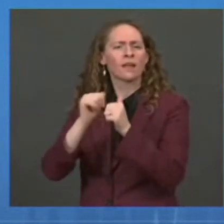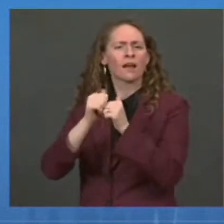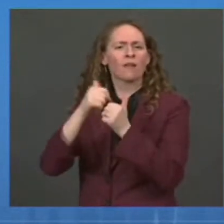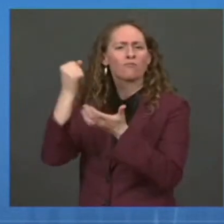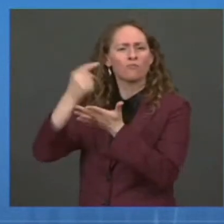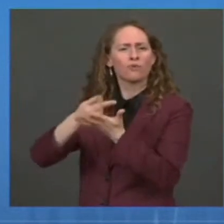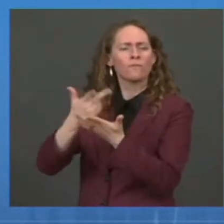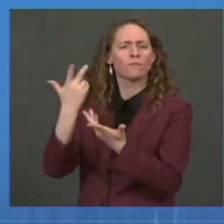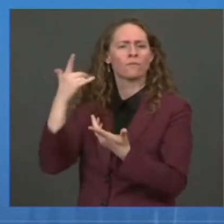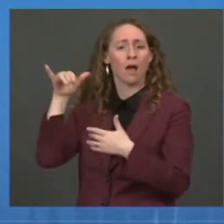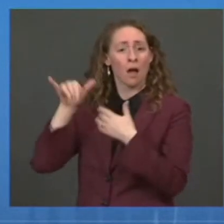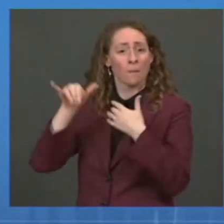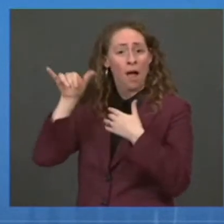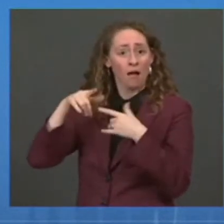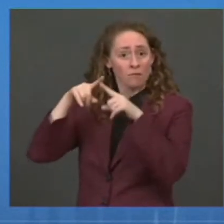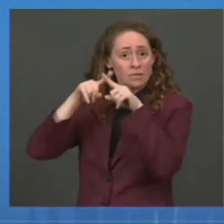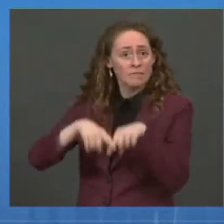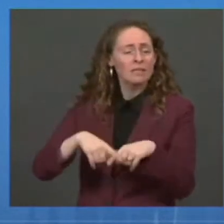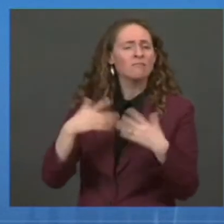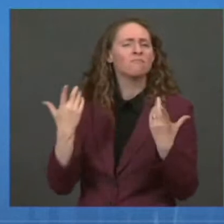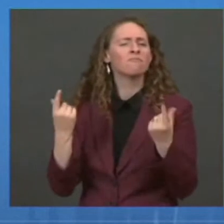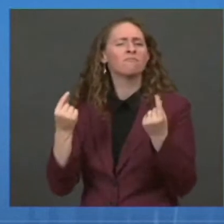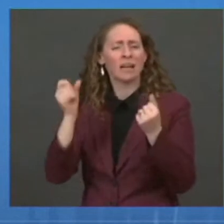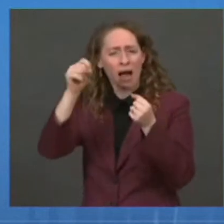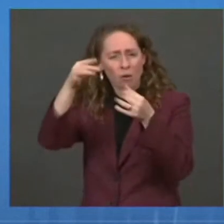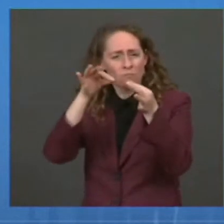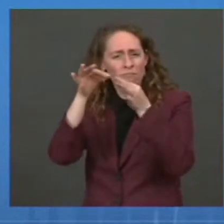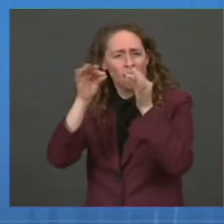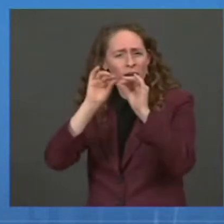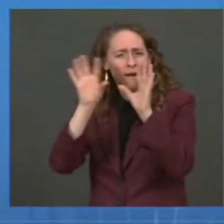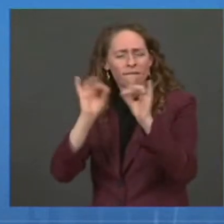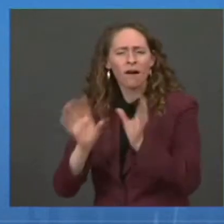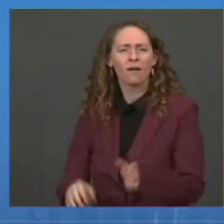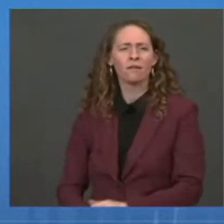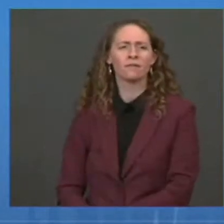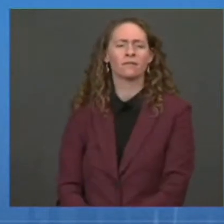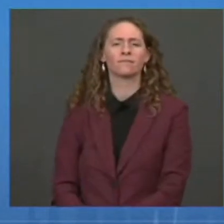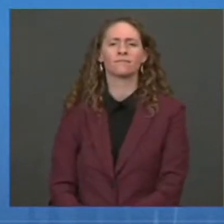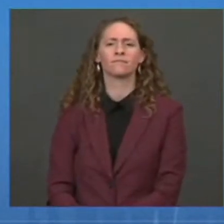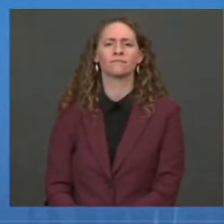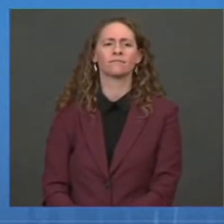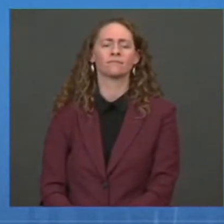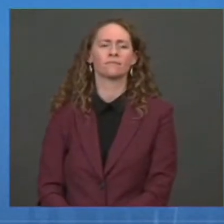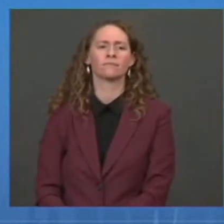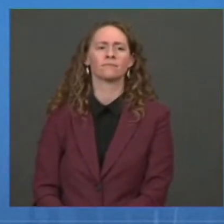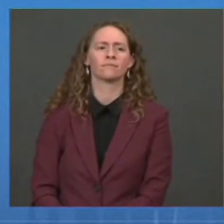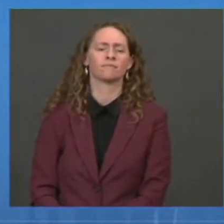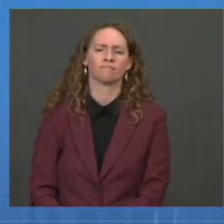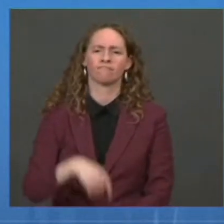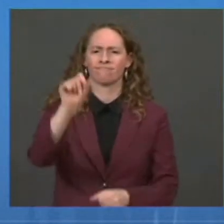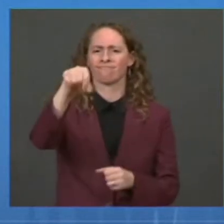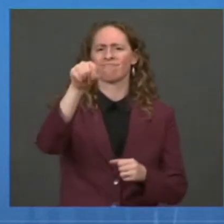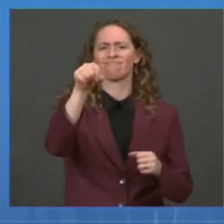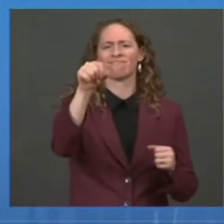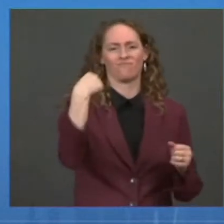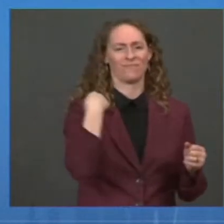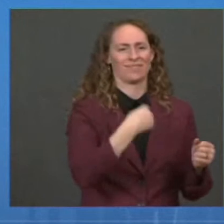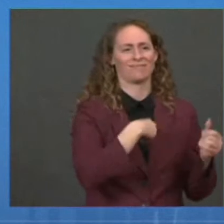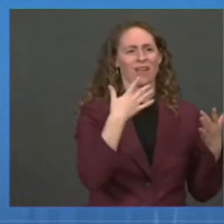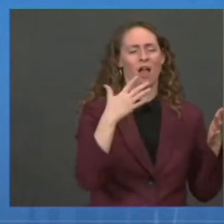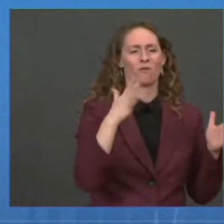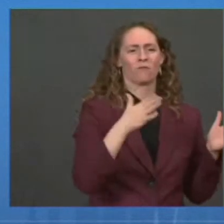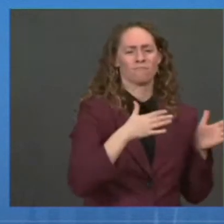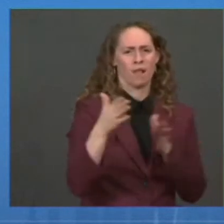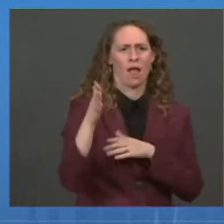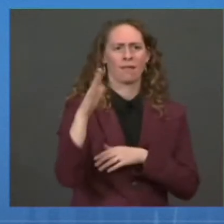to understand that this is a contingency plan that is being developed, that in case we do need an update to the booster or